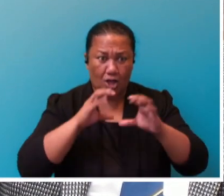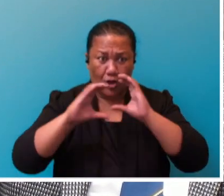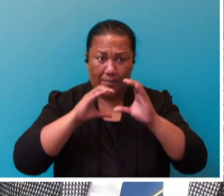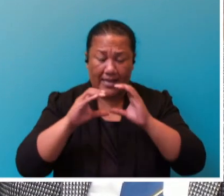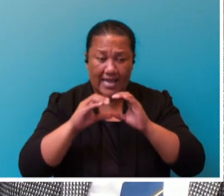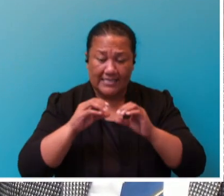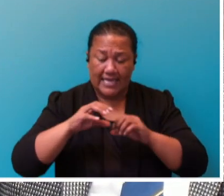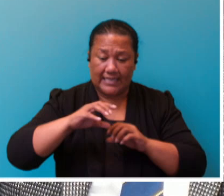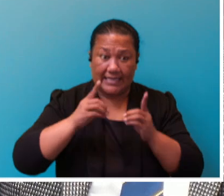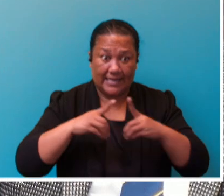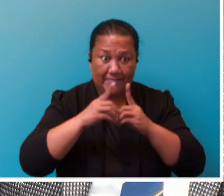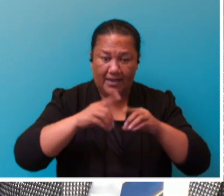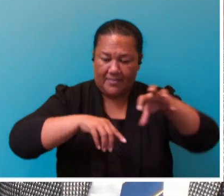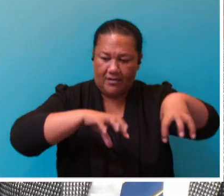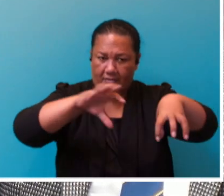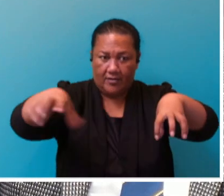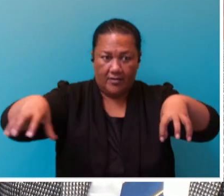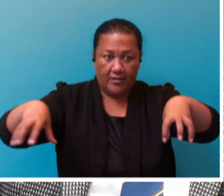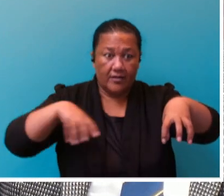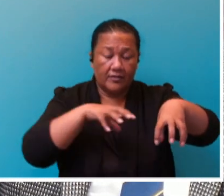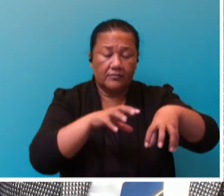department, etc., etc.,